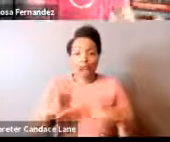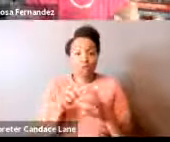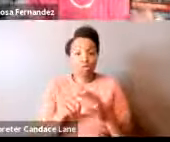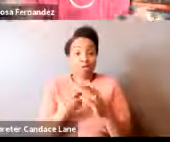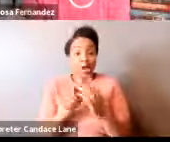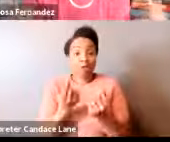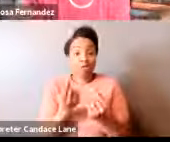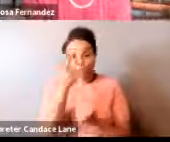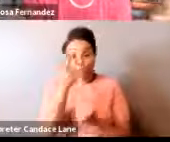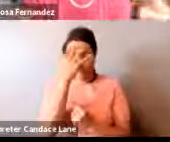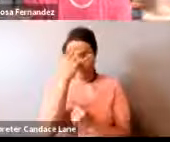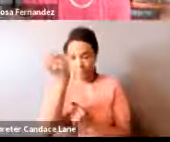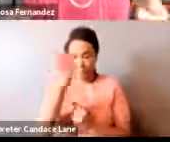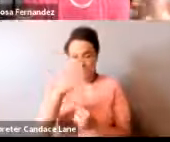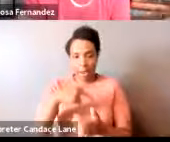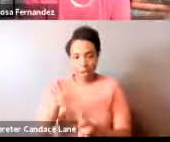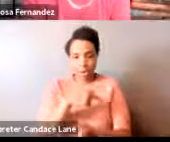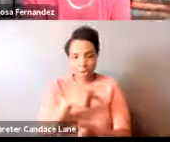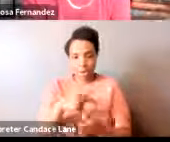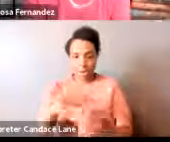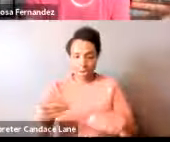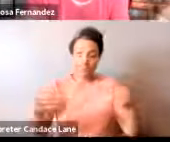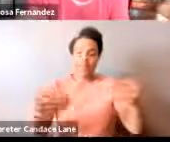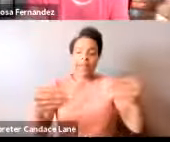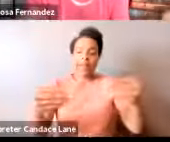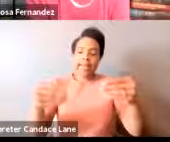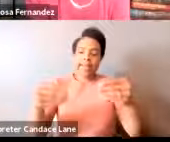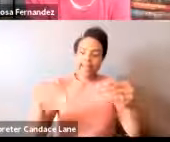my hands would shake, and you could see the paper shaking.